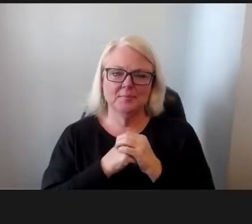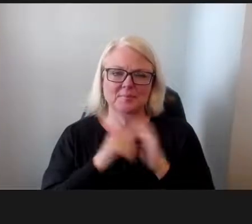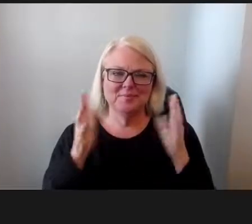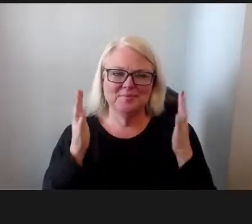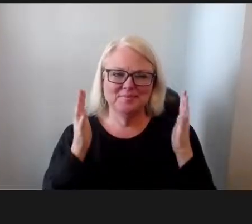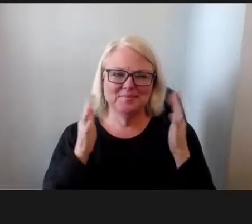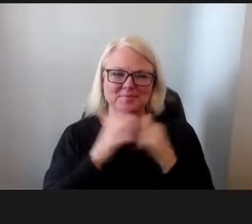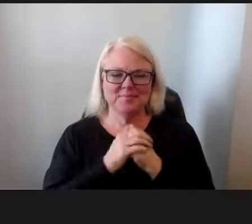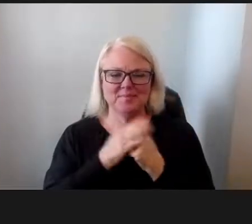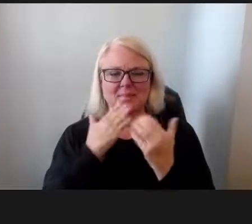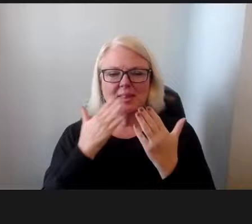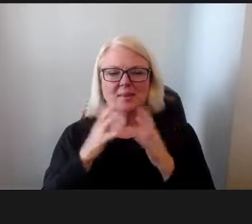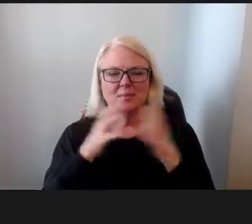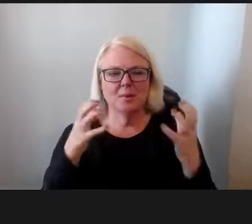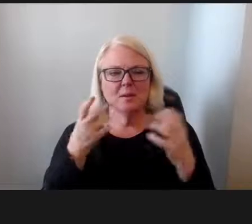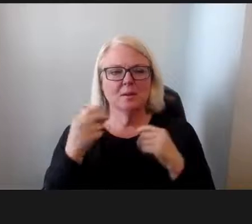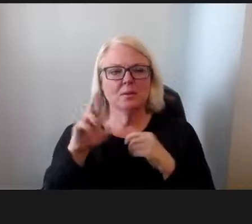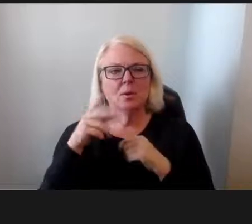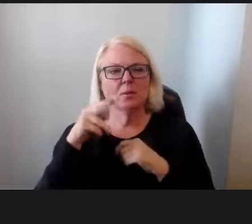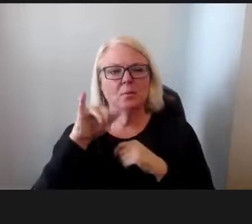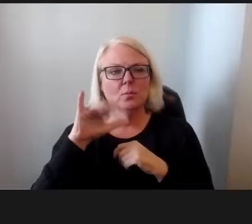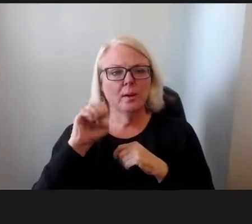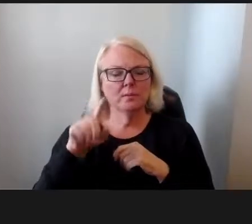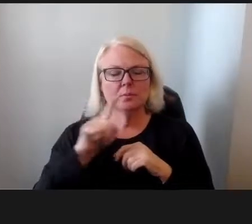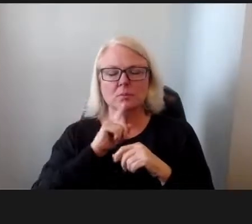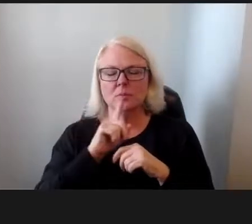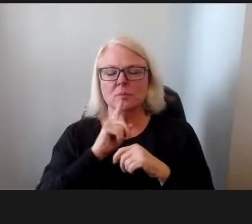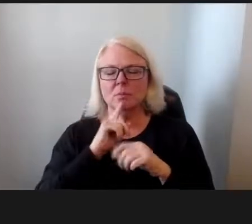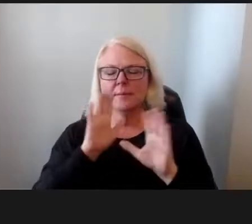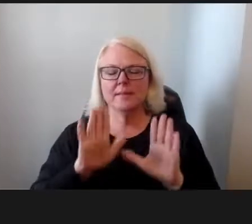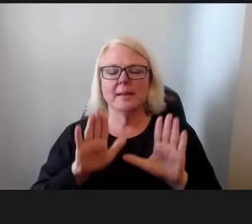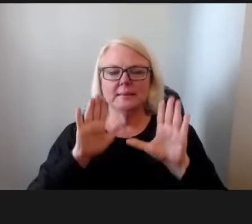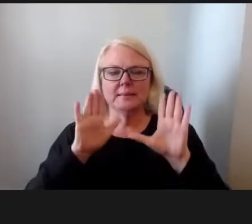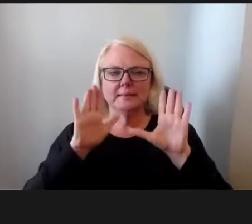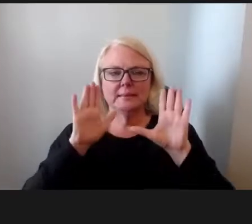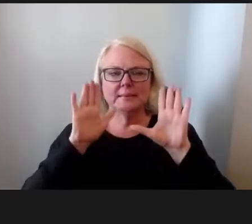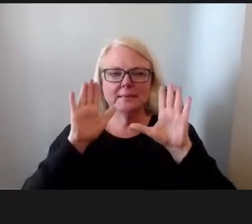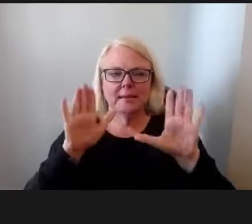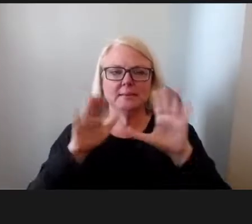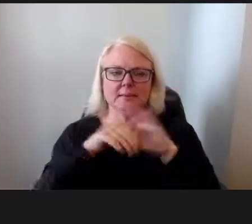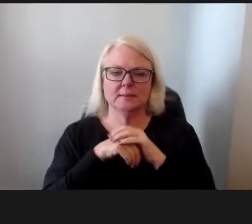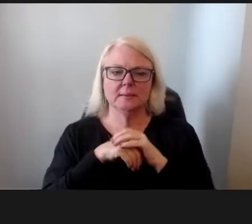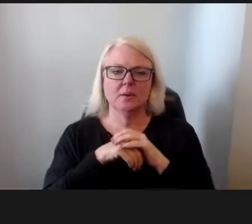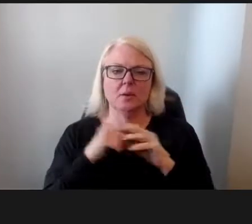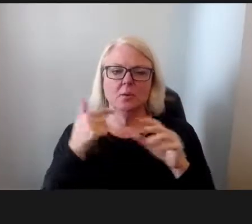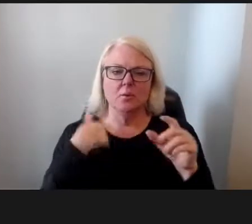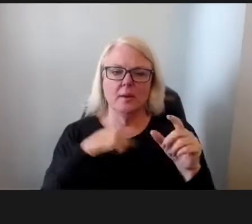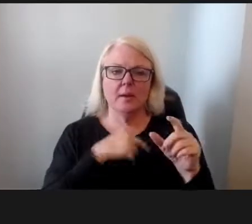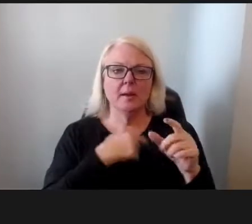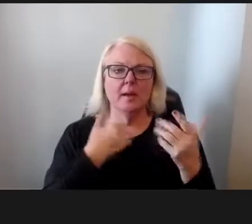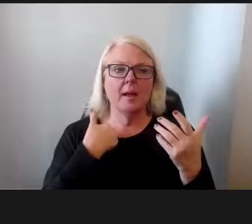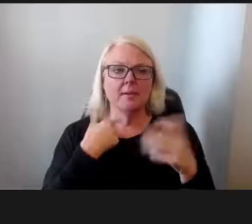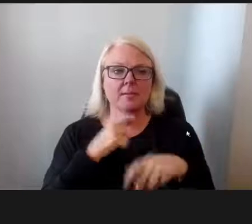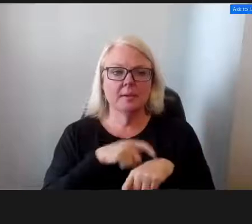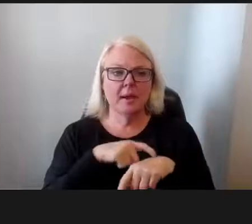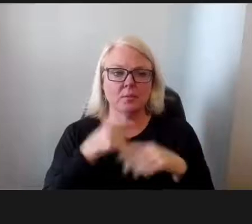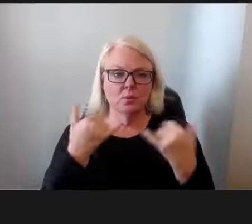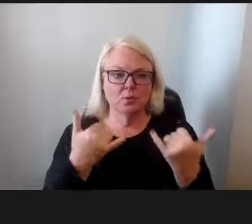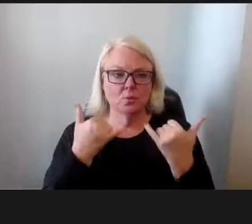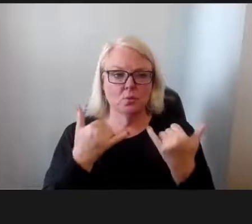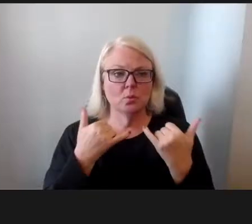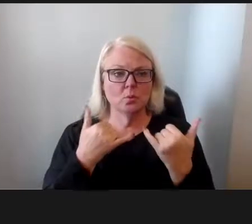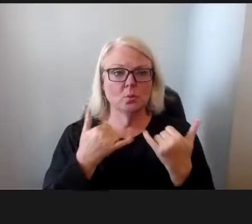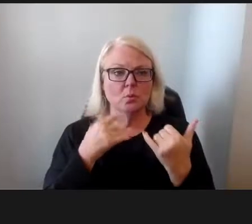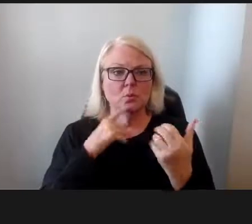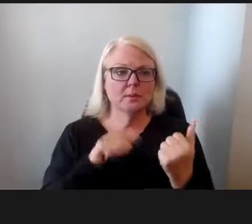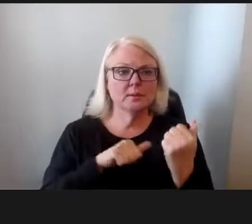Thank you so much, Dr. Price. That was absolutely fantastic. We have time today to